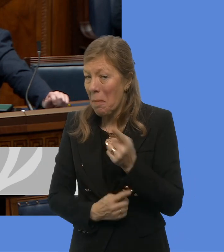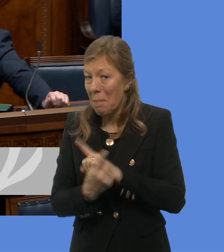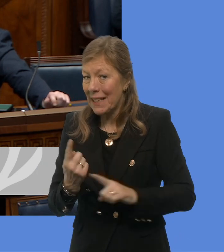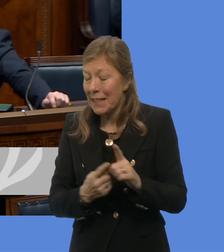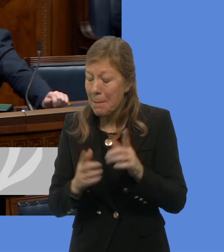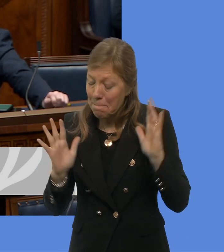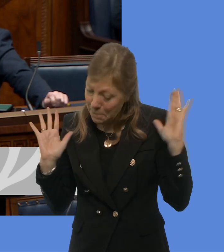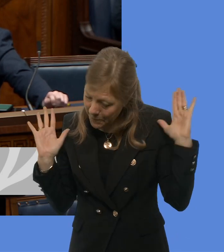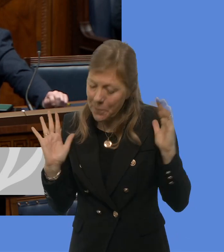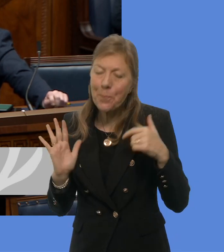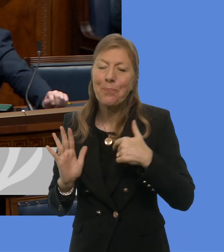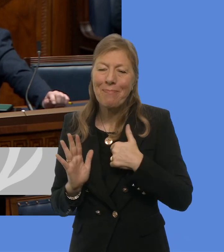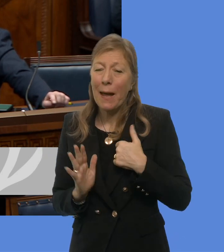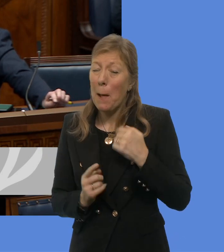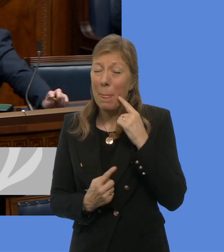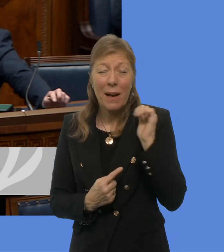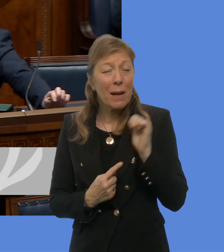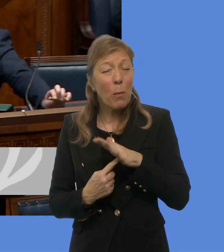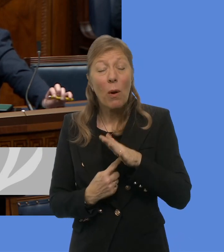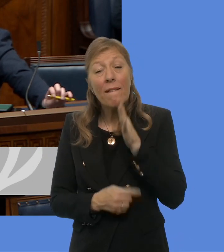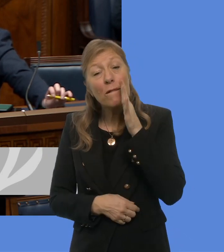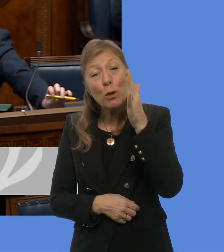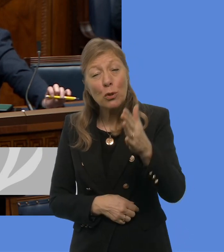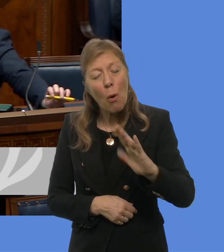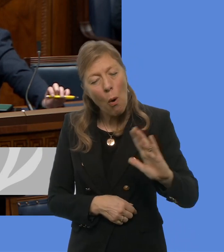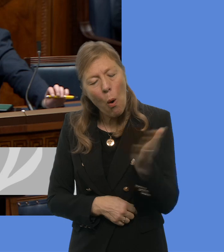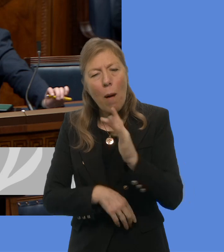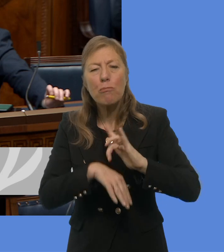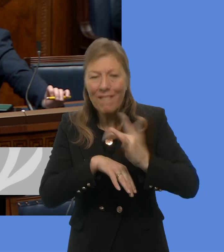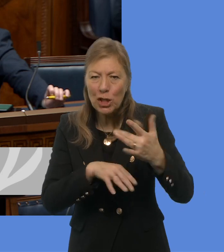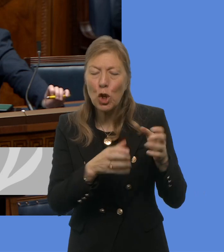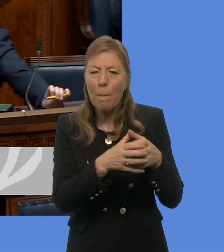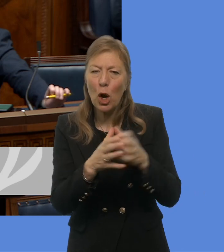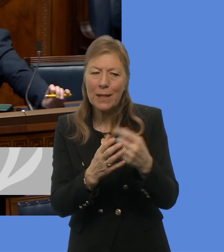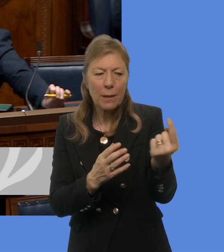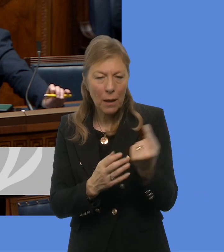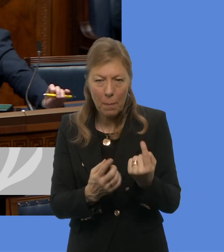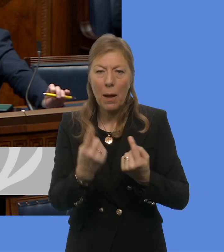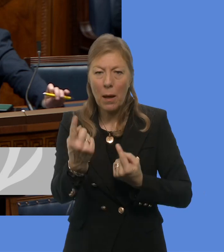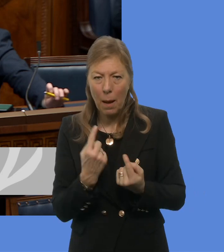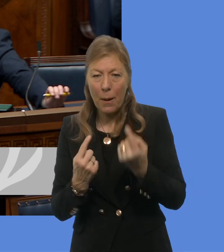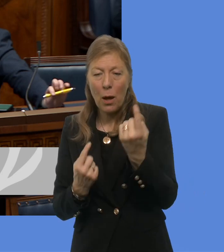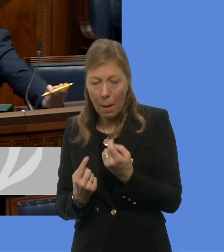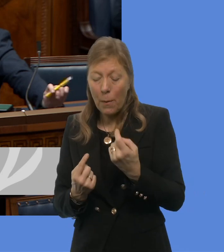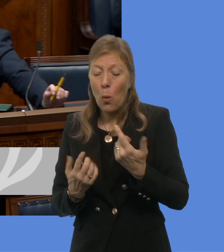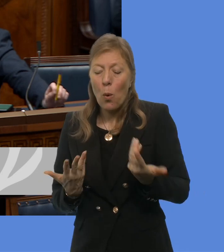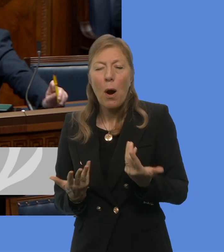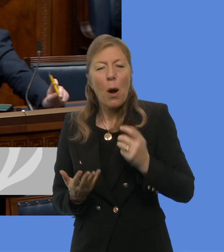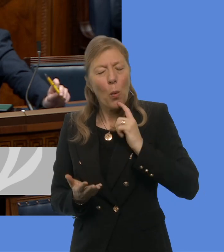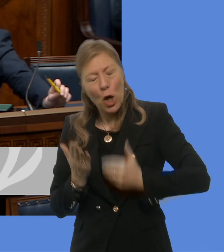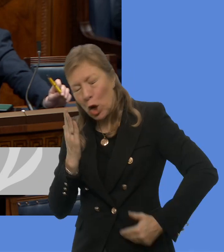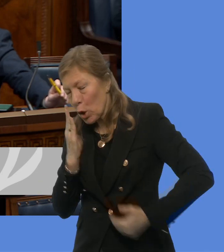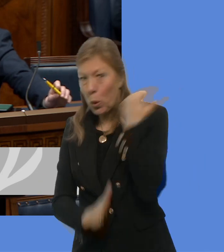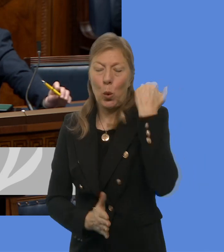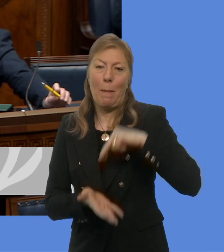get every single stakeholder around the table for the initial meeting, where the page is blank. Now, I have some ideas, but then if I start saying